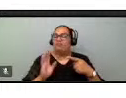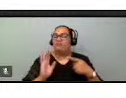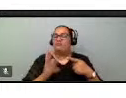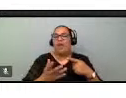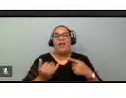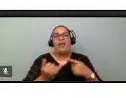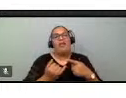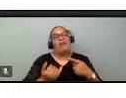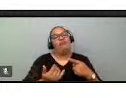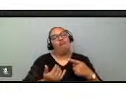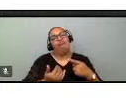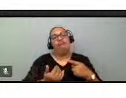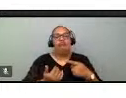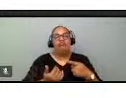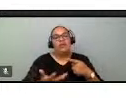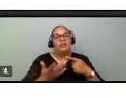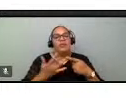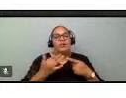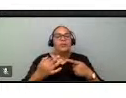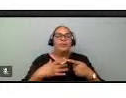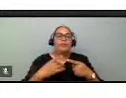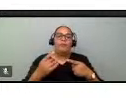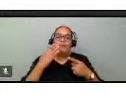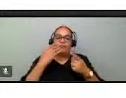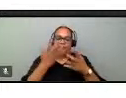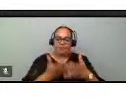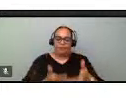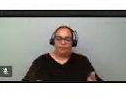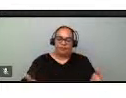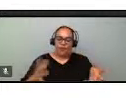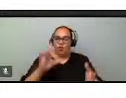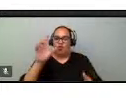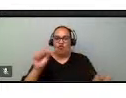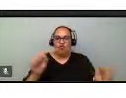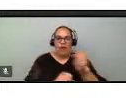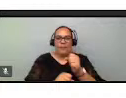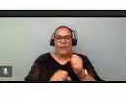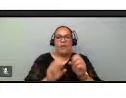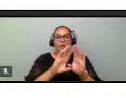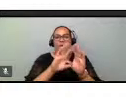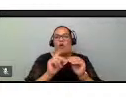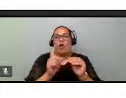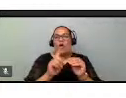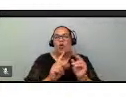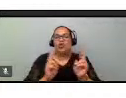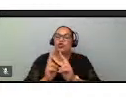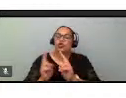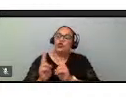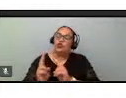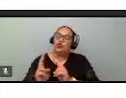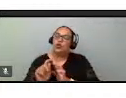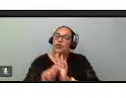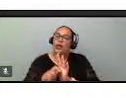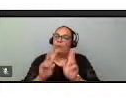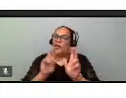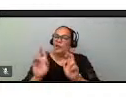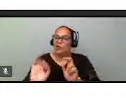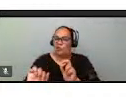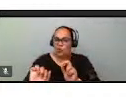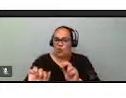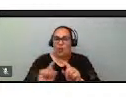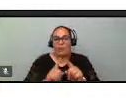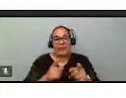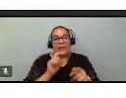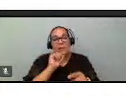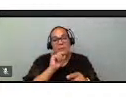just almost like if you if you like a basket or a wrap up of all the shorter term issues and